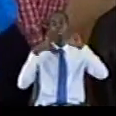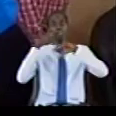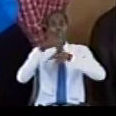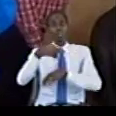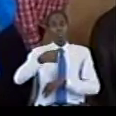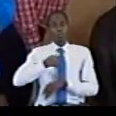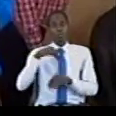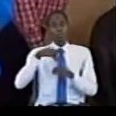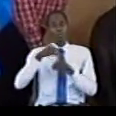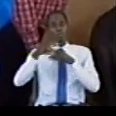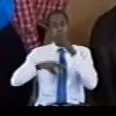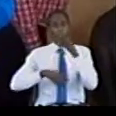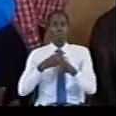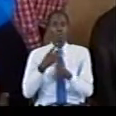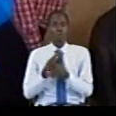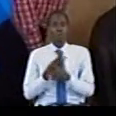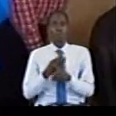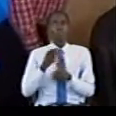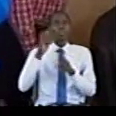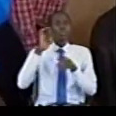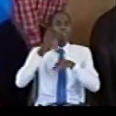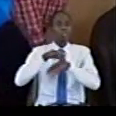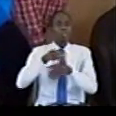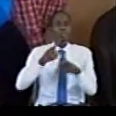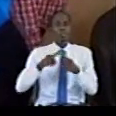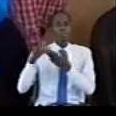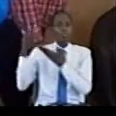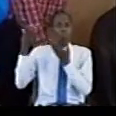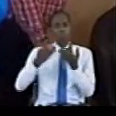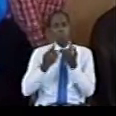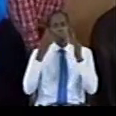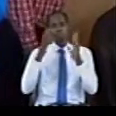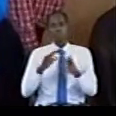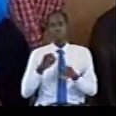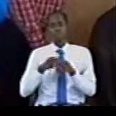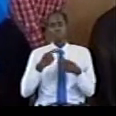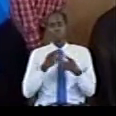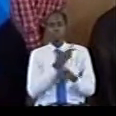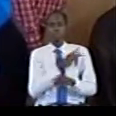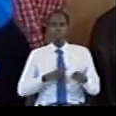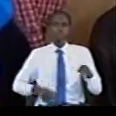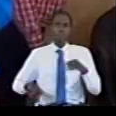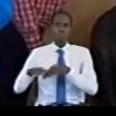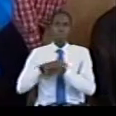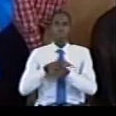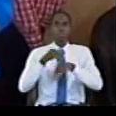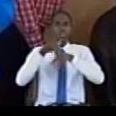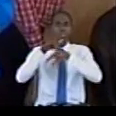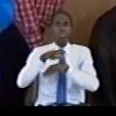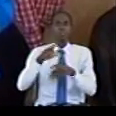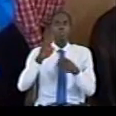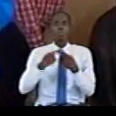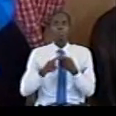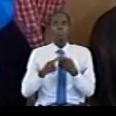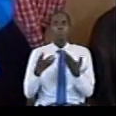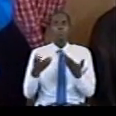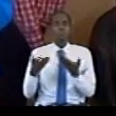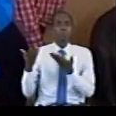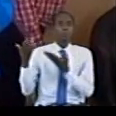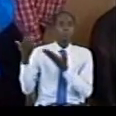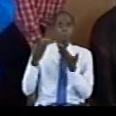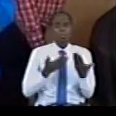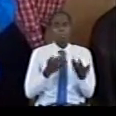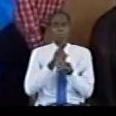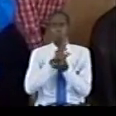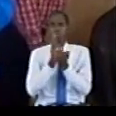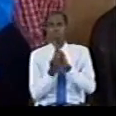world. He was saying to bring sinners into the kingdom. He was saying to bring